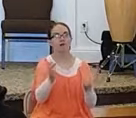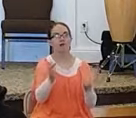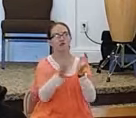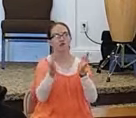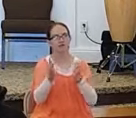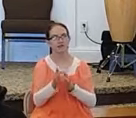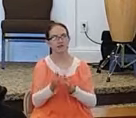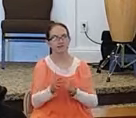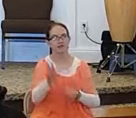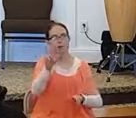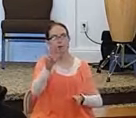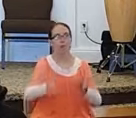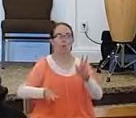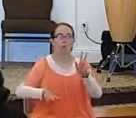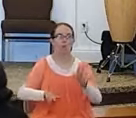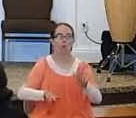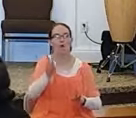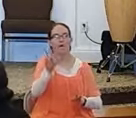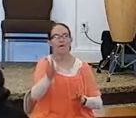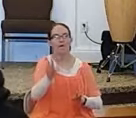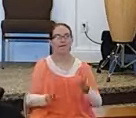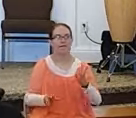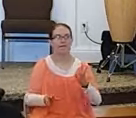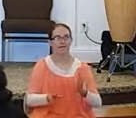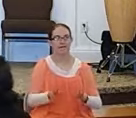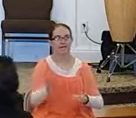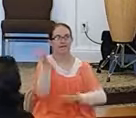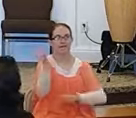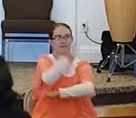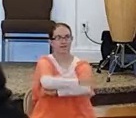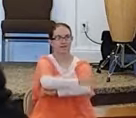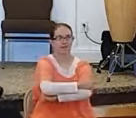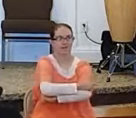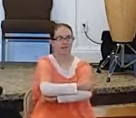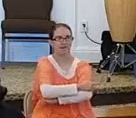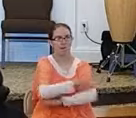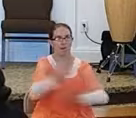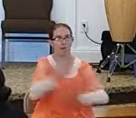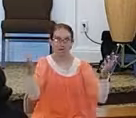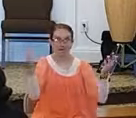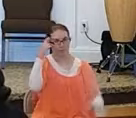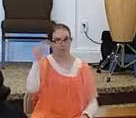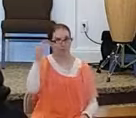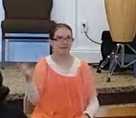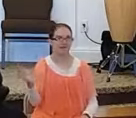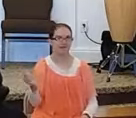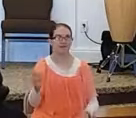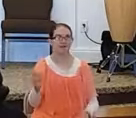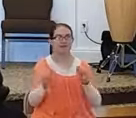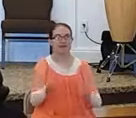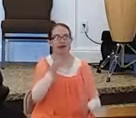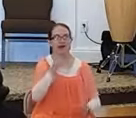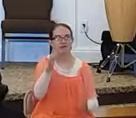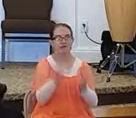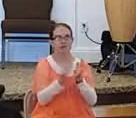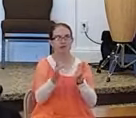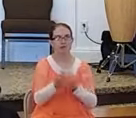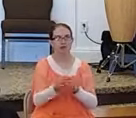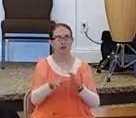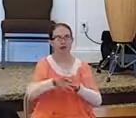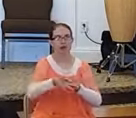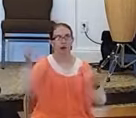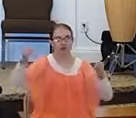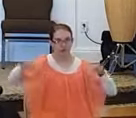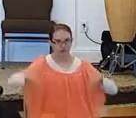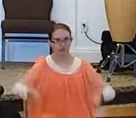Jesus happened to be walking by that day. Hallelujah. And for whatever reason, can I tell you, Jesus will go out of